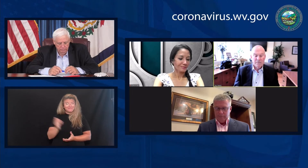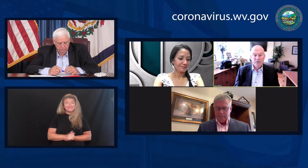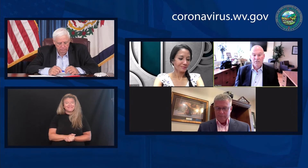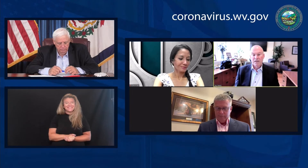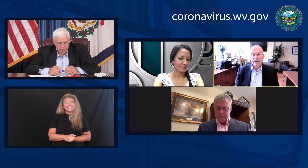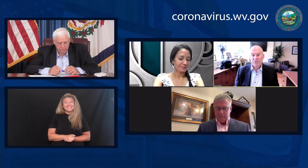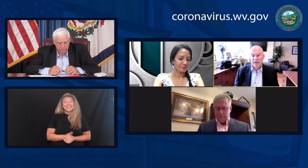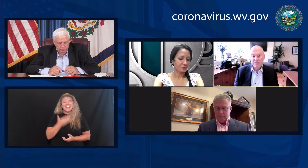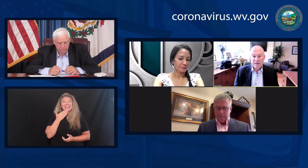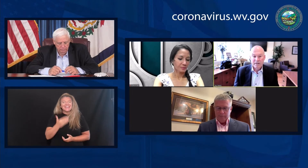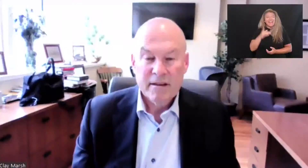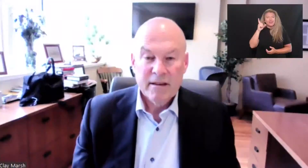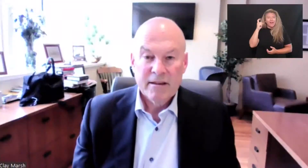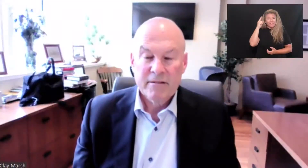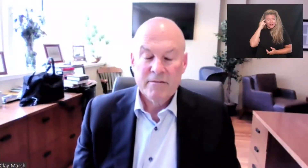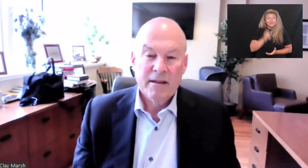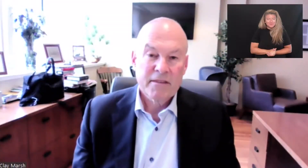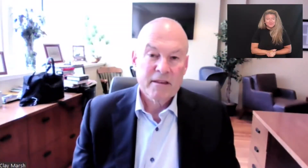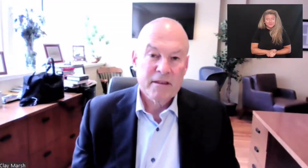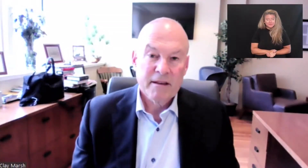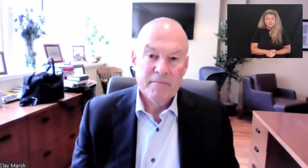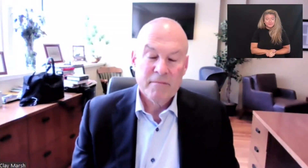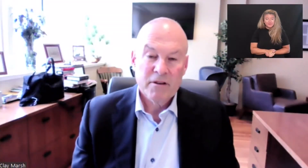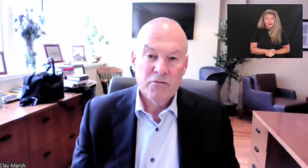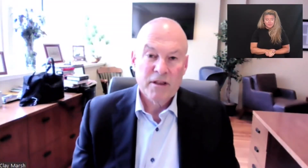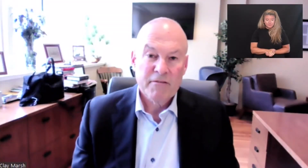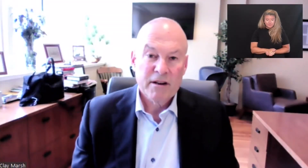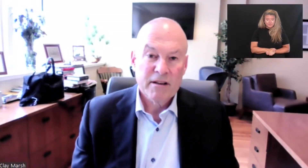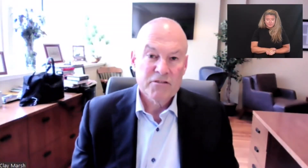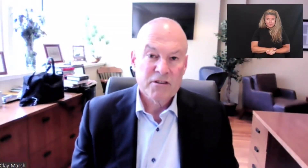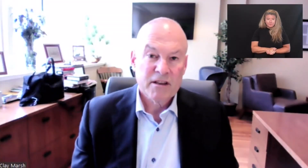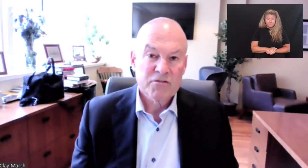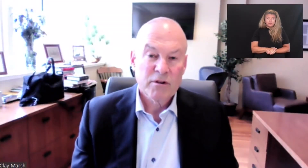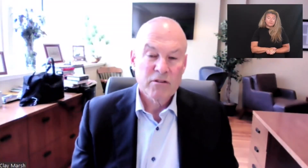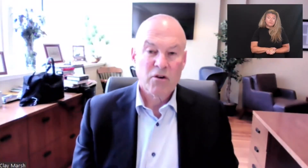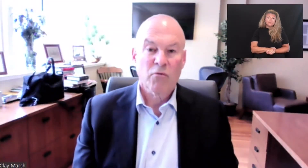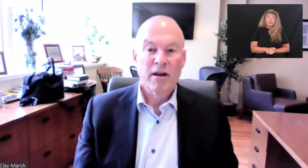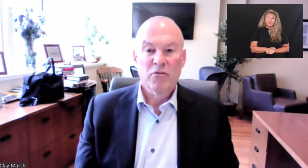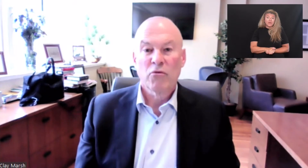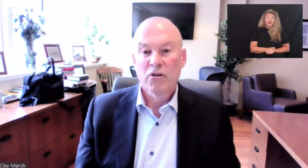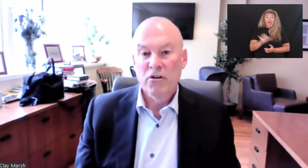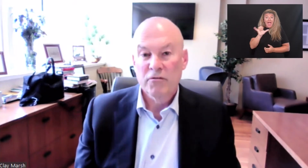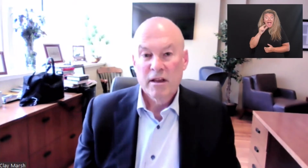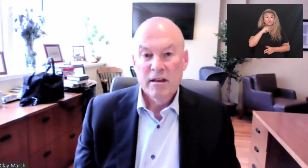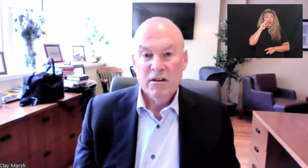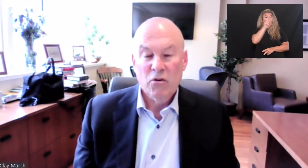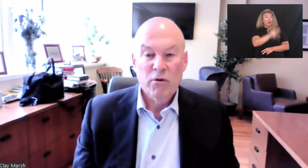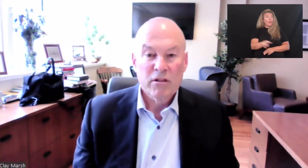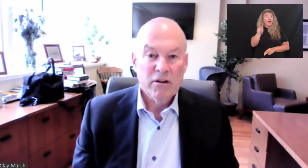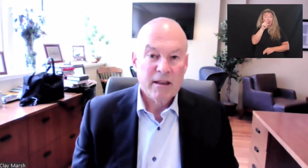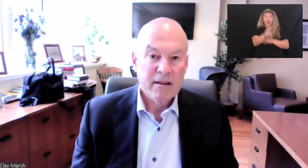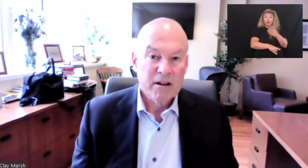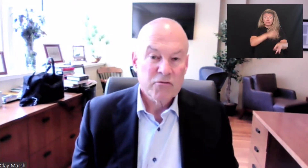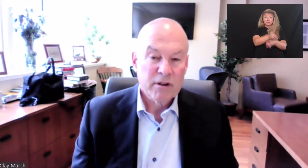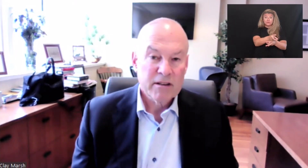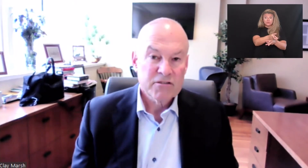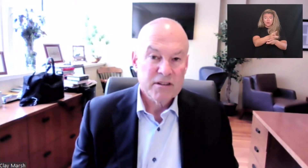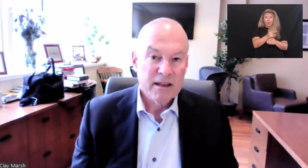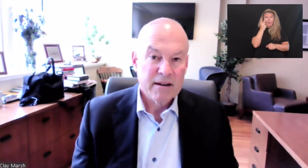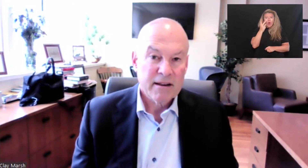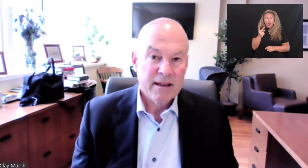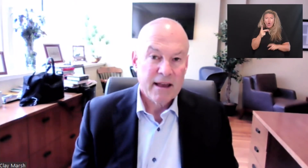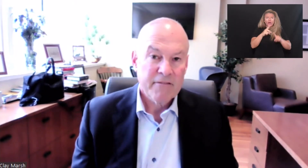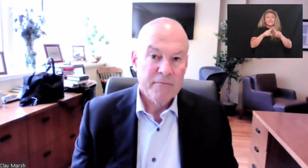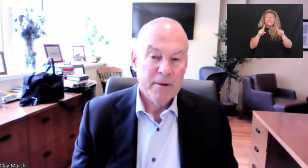Thank you, Governor, and thank you, David. I think that, David, as we look around the world, we look at